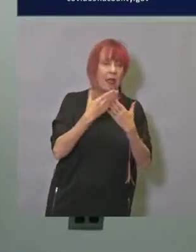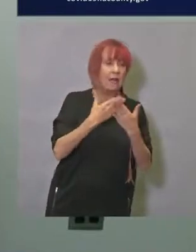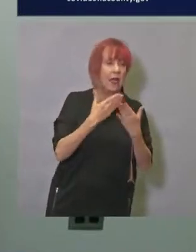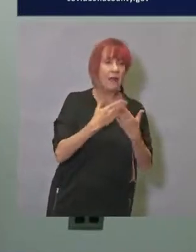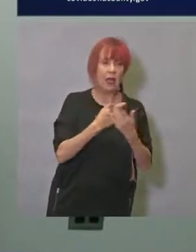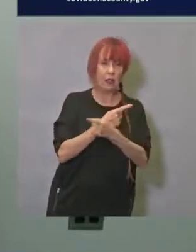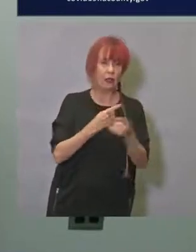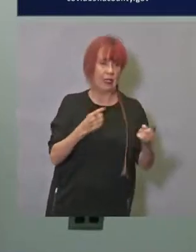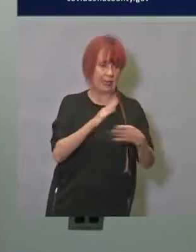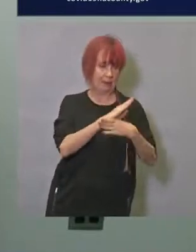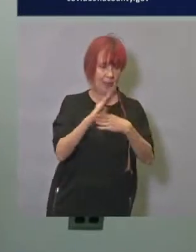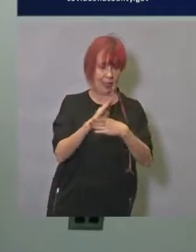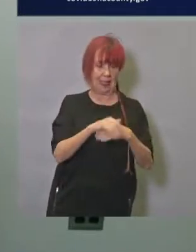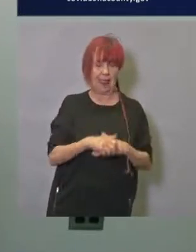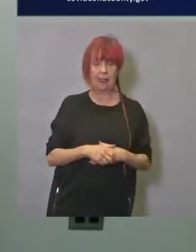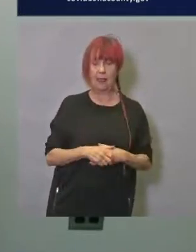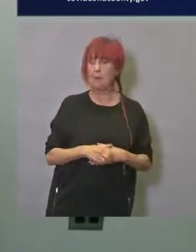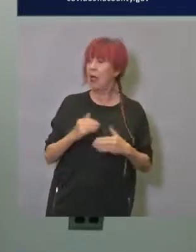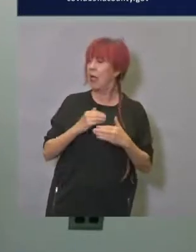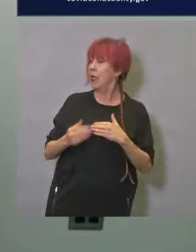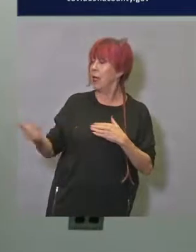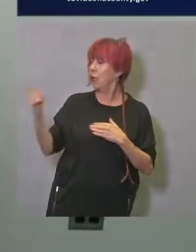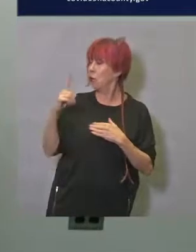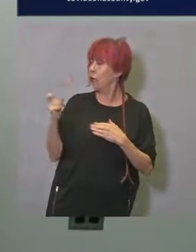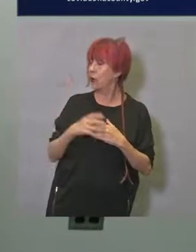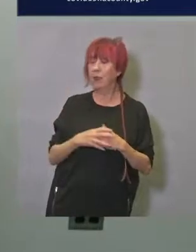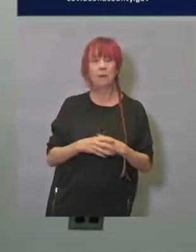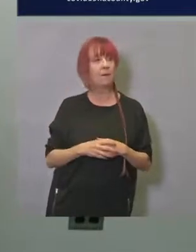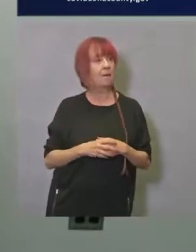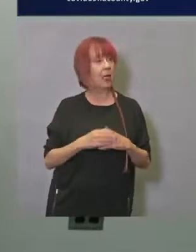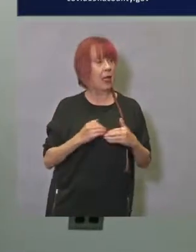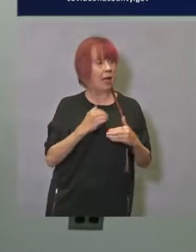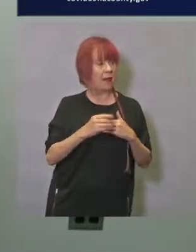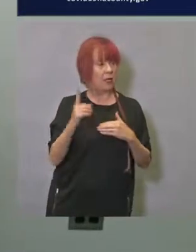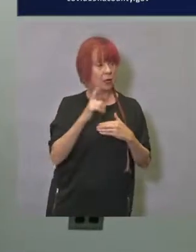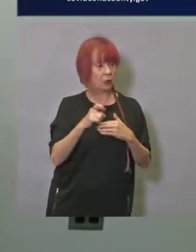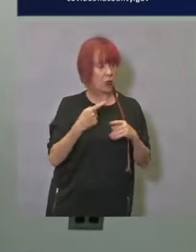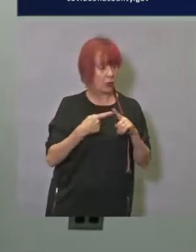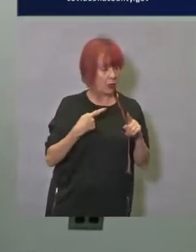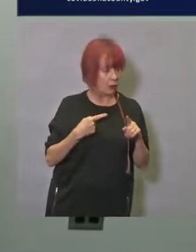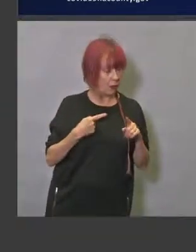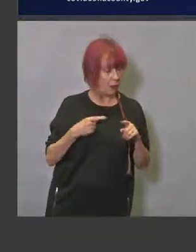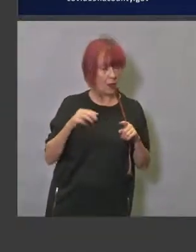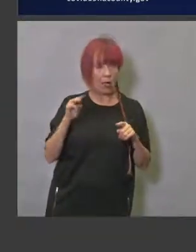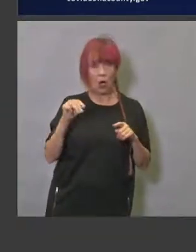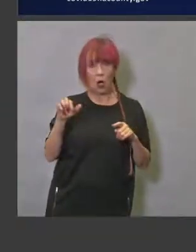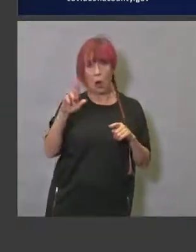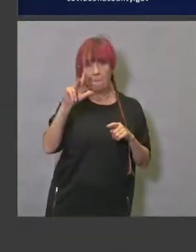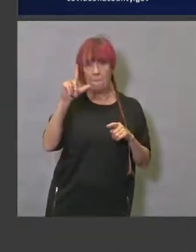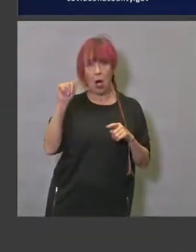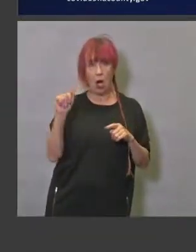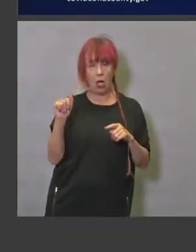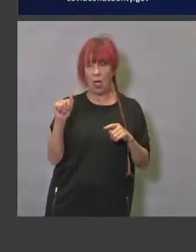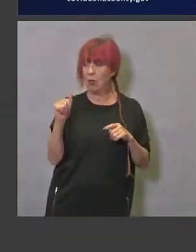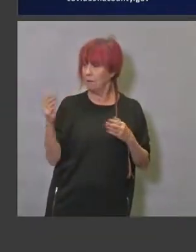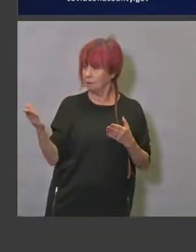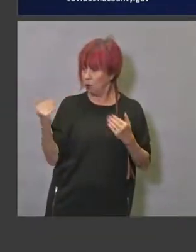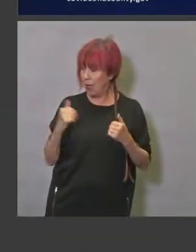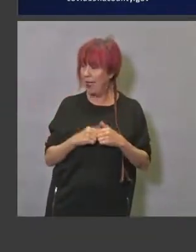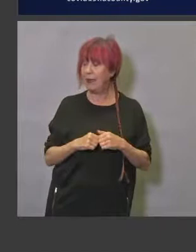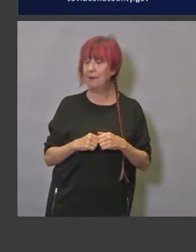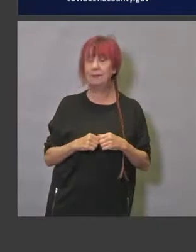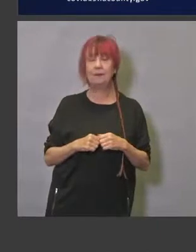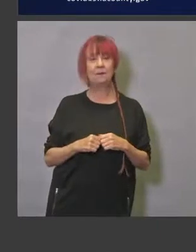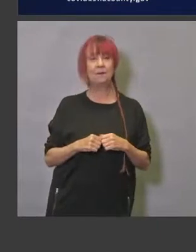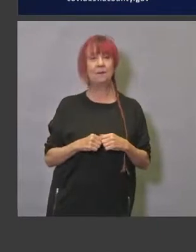that. We'll take the next question. Our next question comes from the line of Marla Tejas. Marla, your line is unmuted. Please